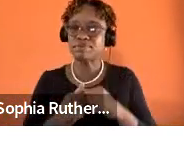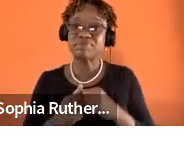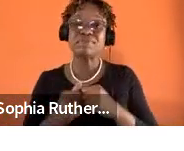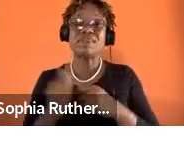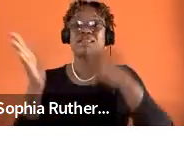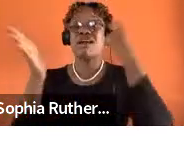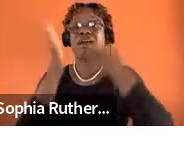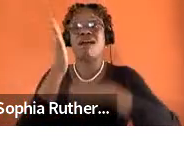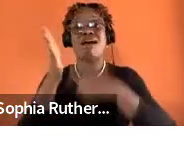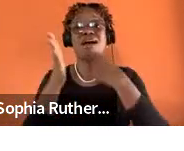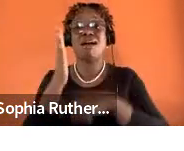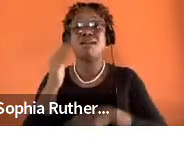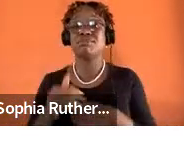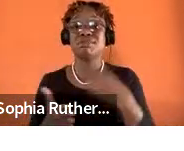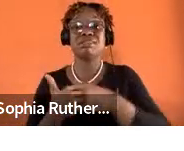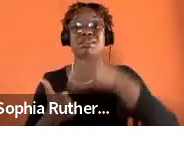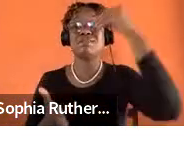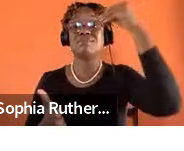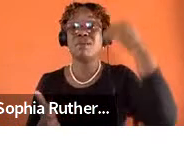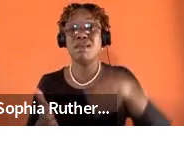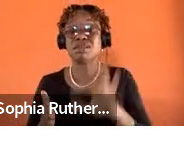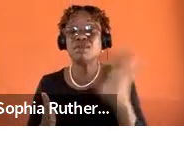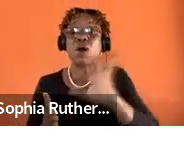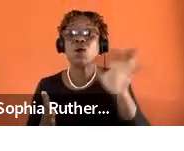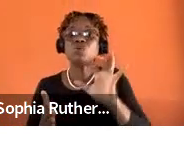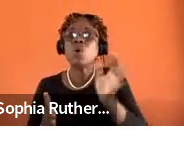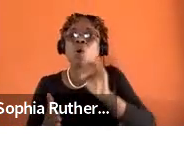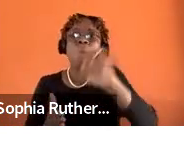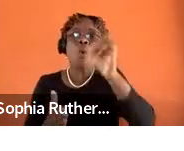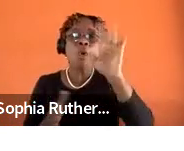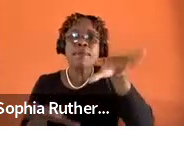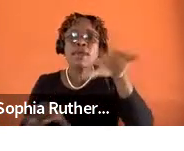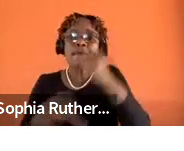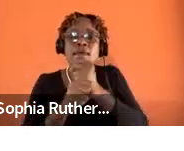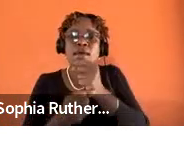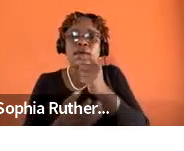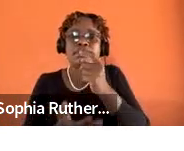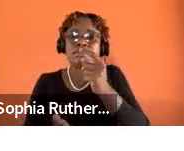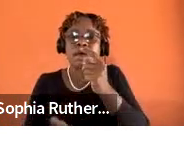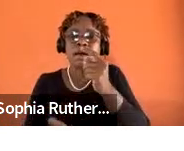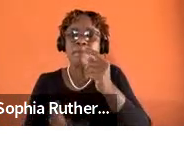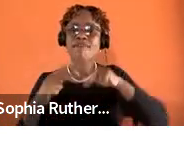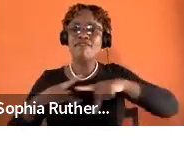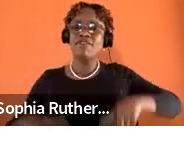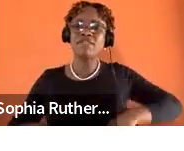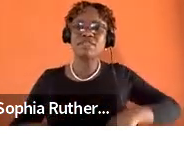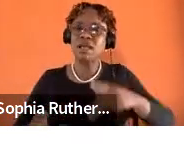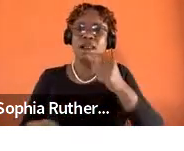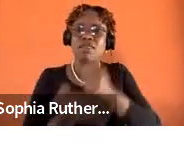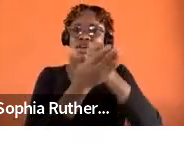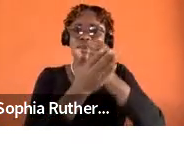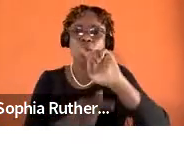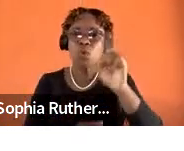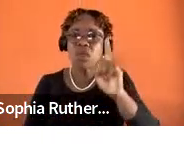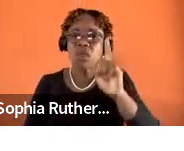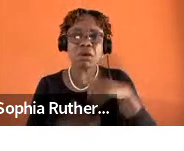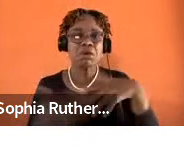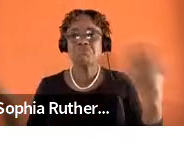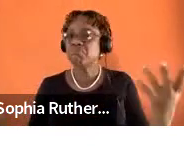the private sector, or it was located in an area that didn't allow for nationwide access. Another